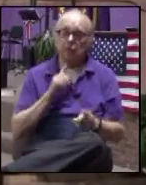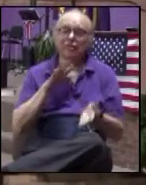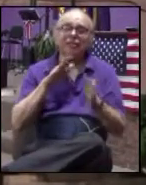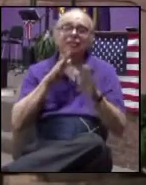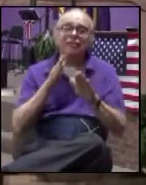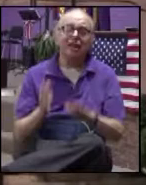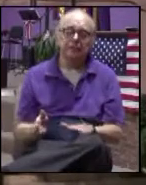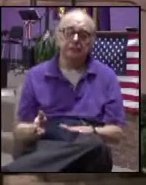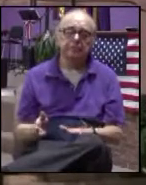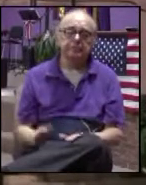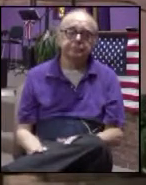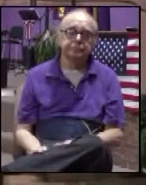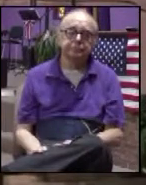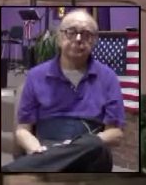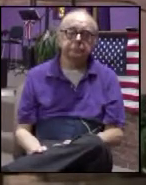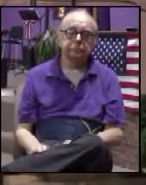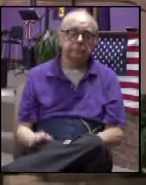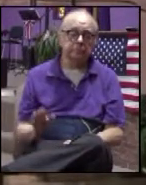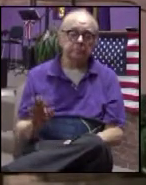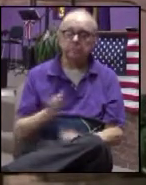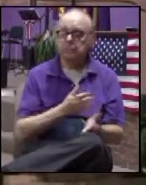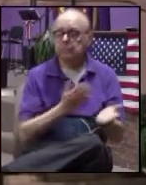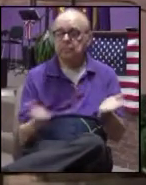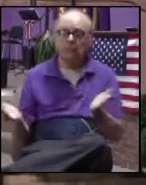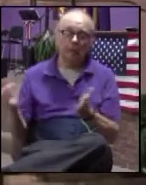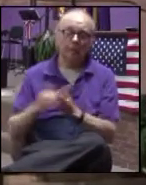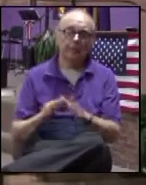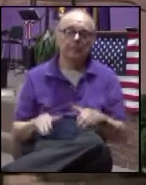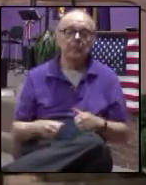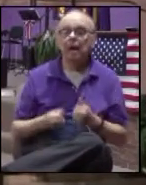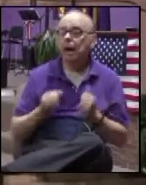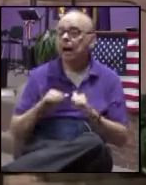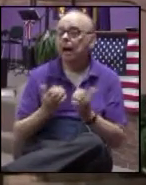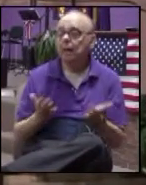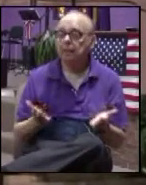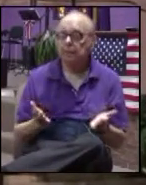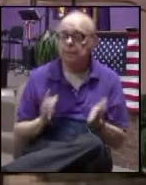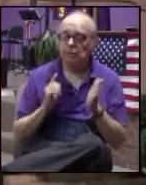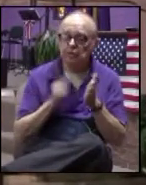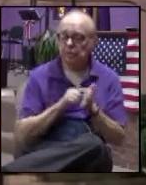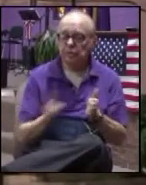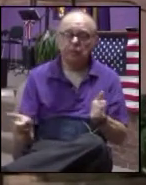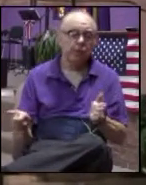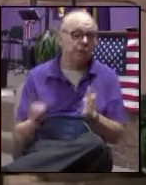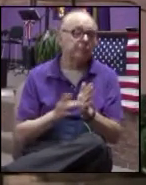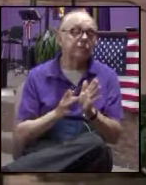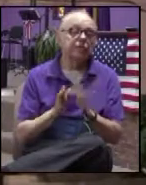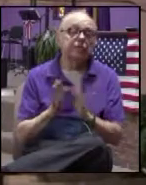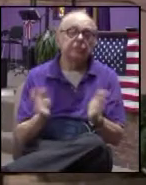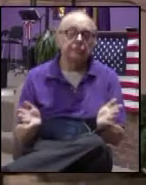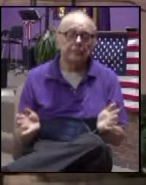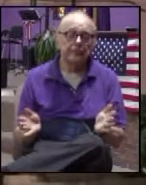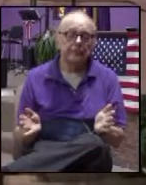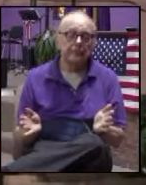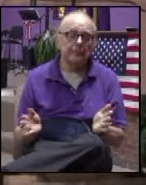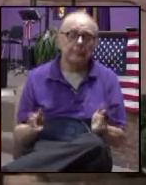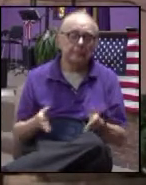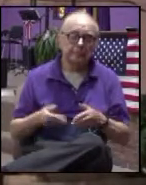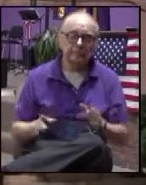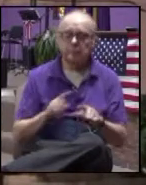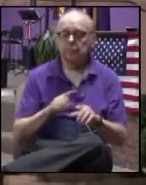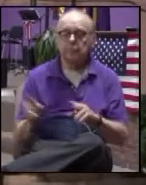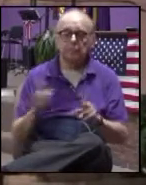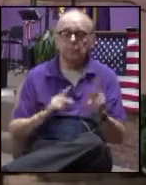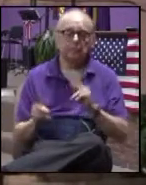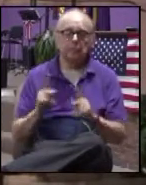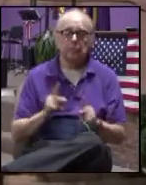dead. And you can bring them back to life by showing them Jesus and allowing them to